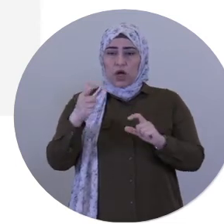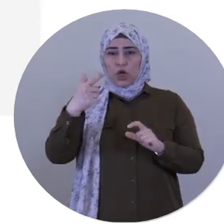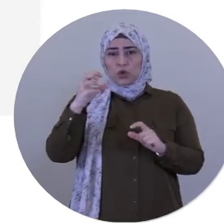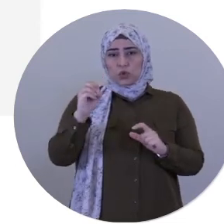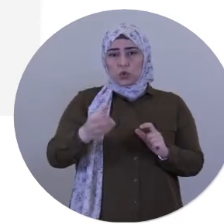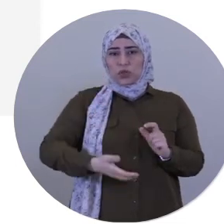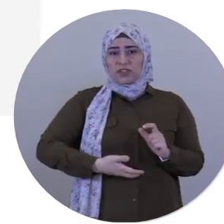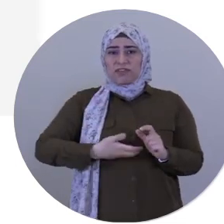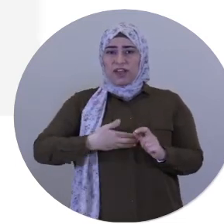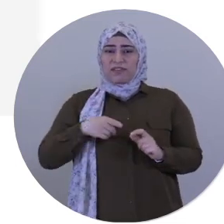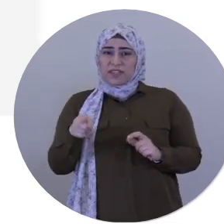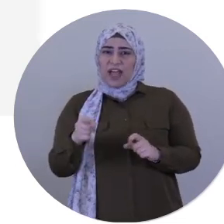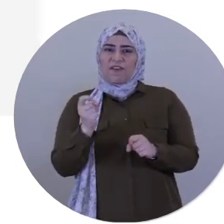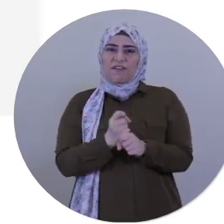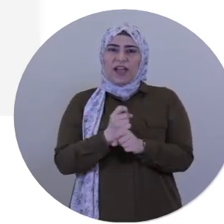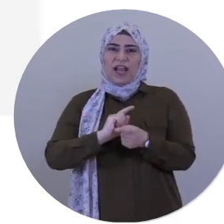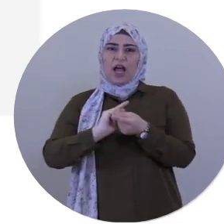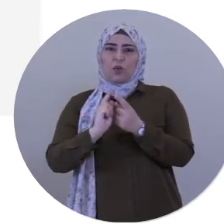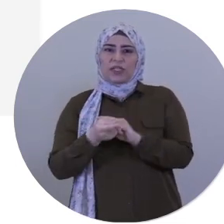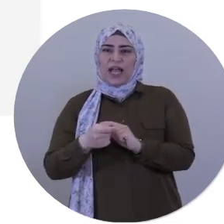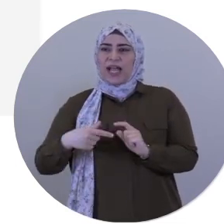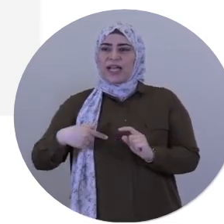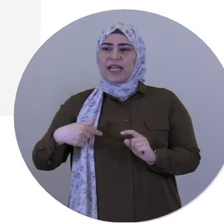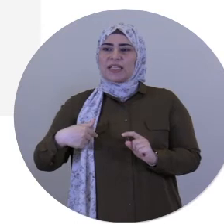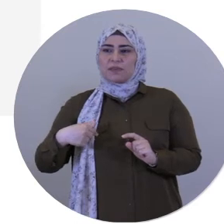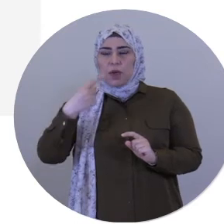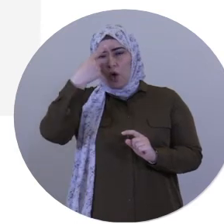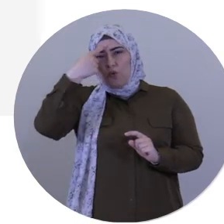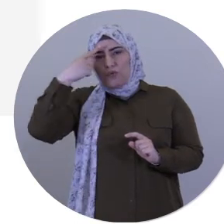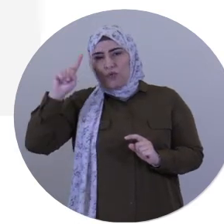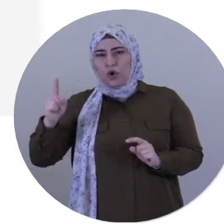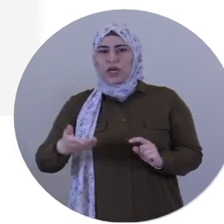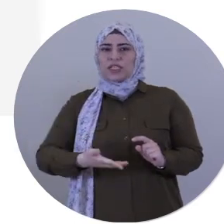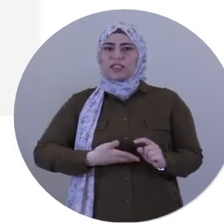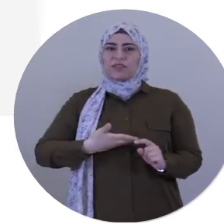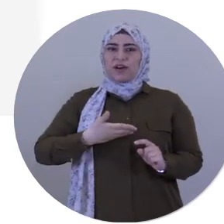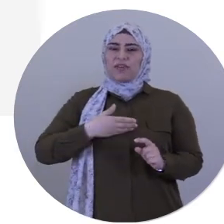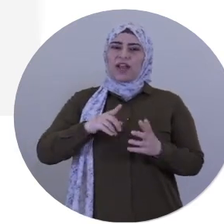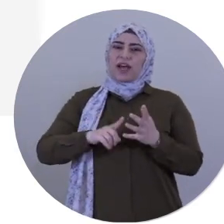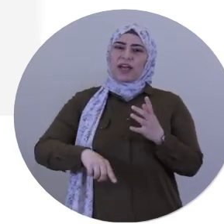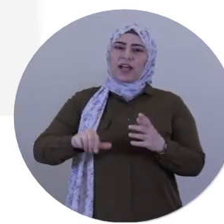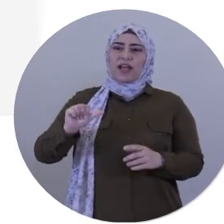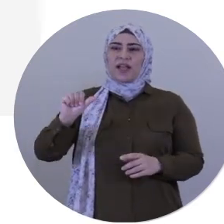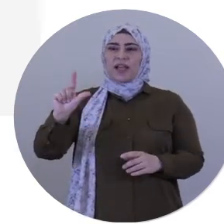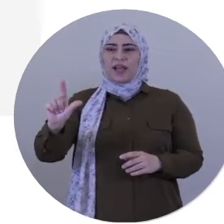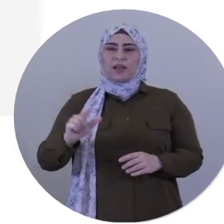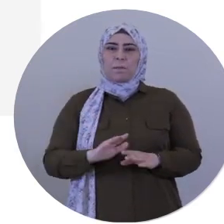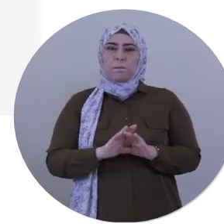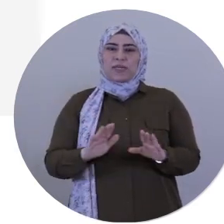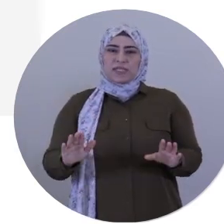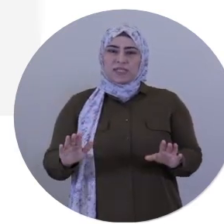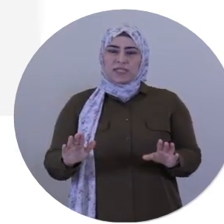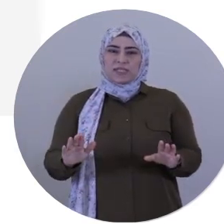survive. Focus here, to survive is a verb. If I want to change it, I would say, other